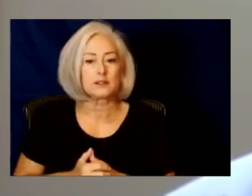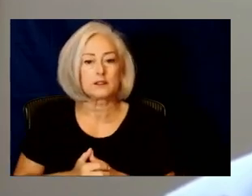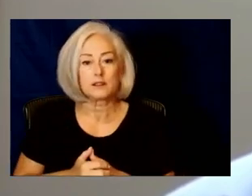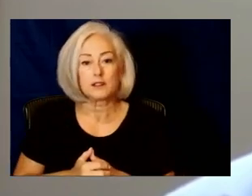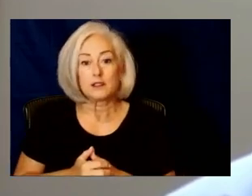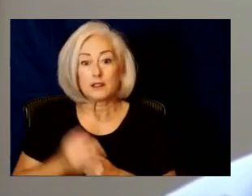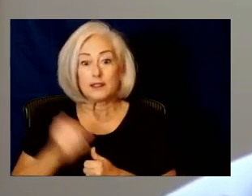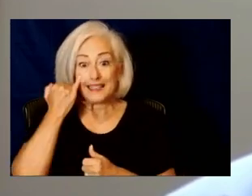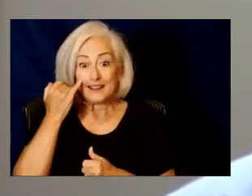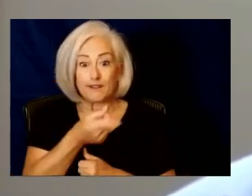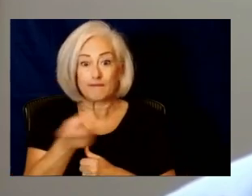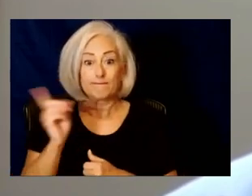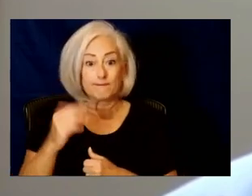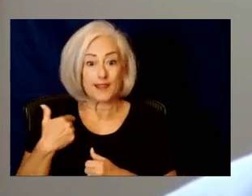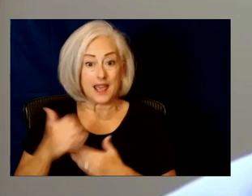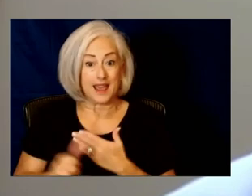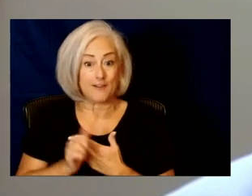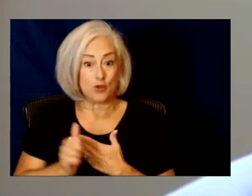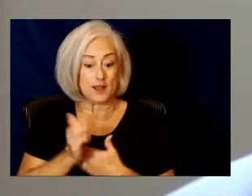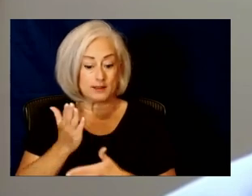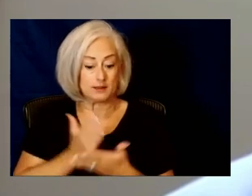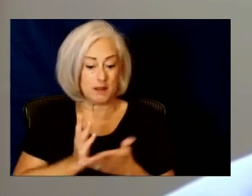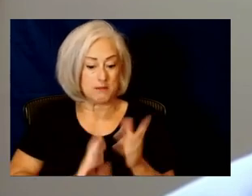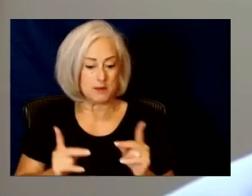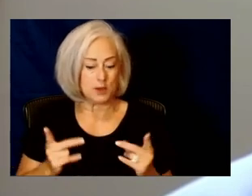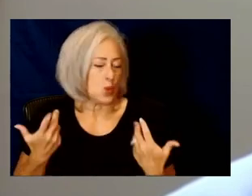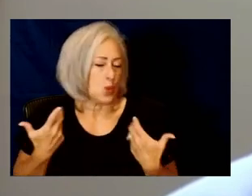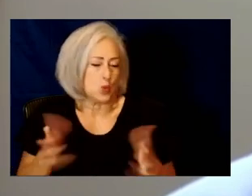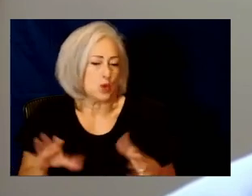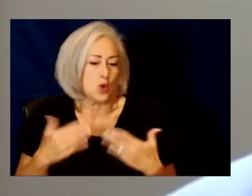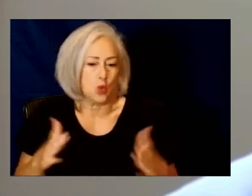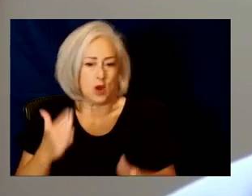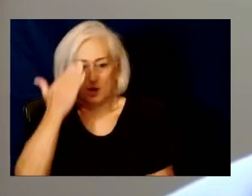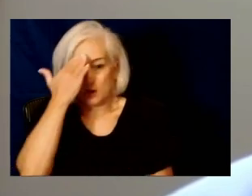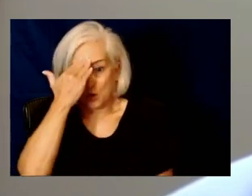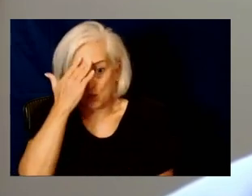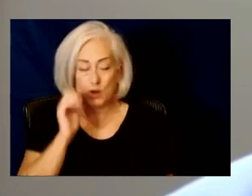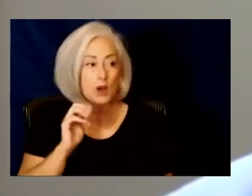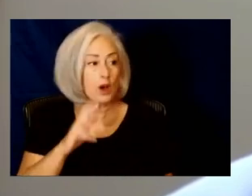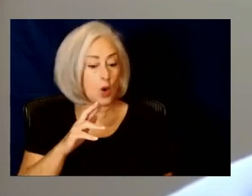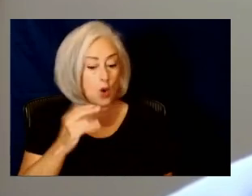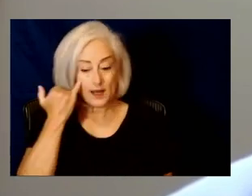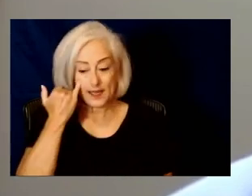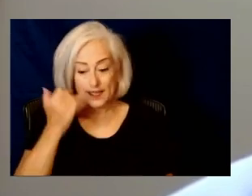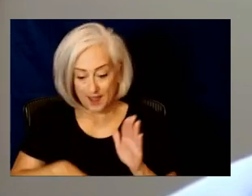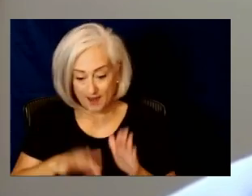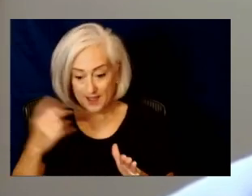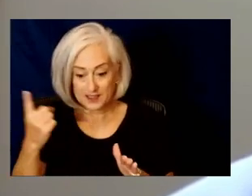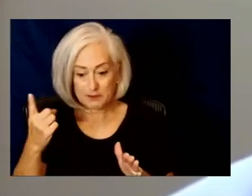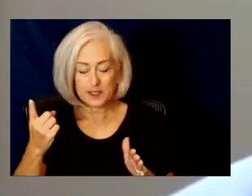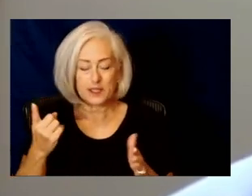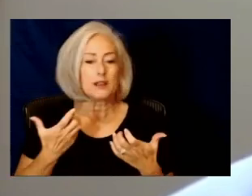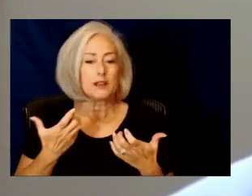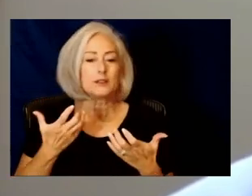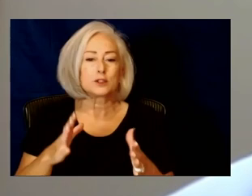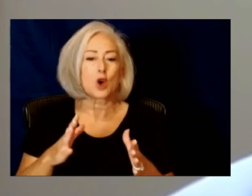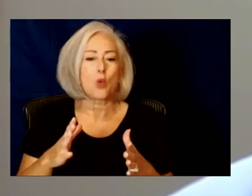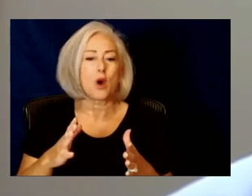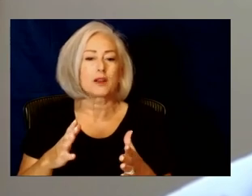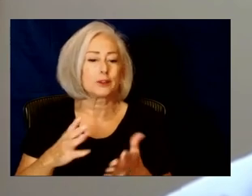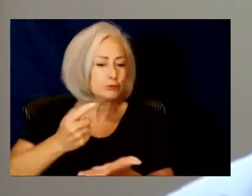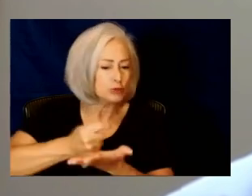know, and that's their choice. And if we find something, they wouldn't want to do anything about it. And so making sure they